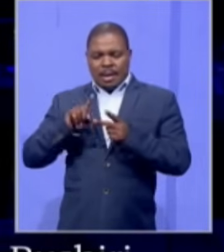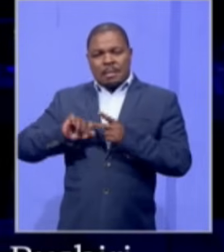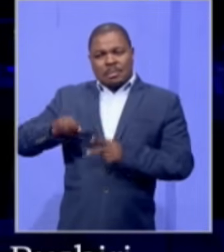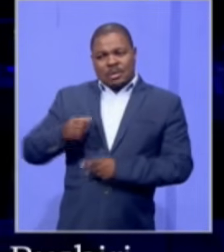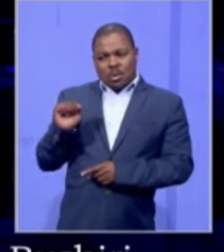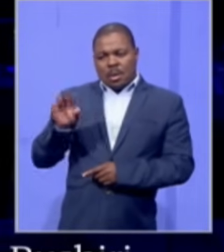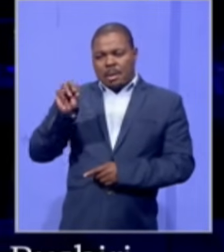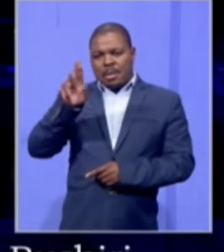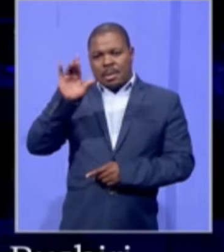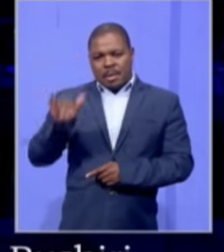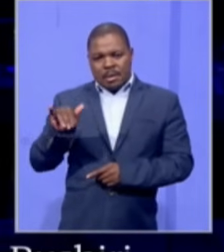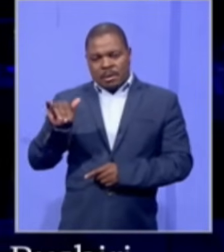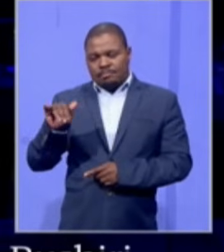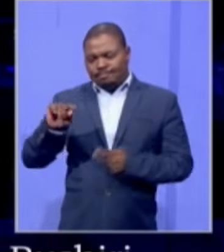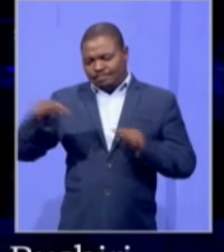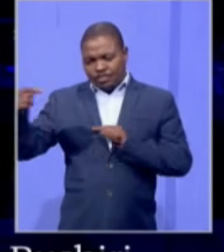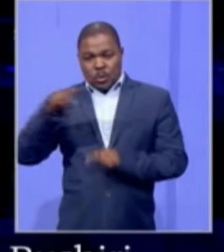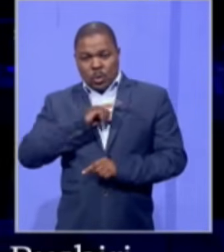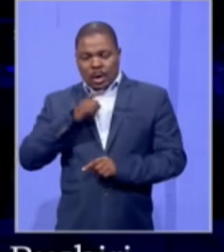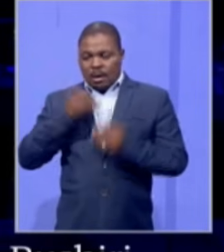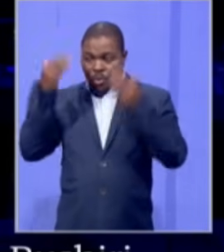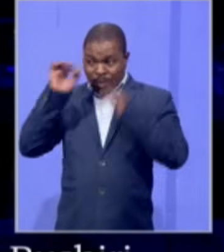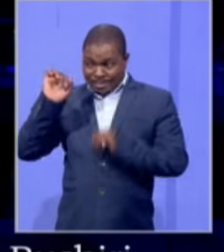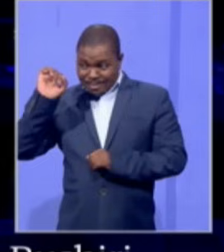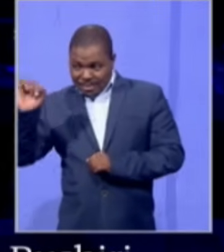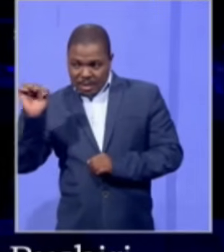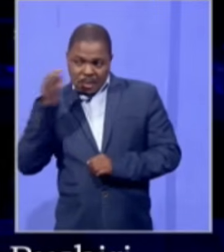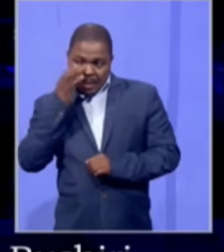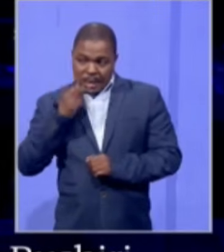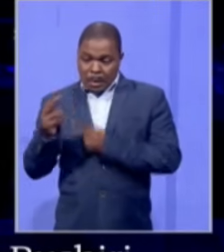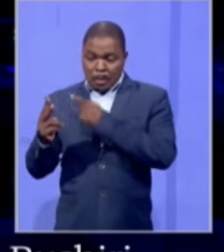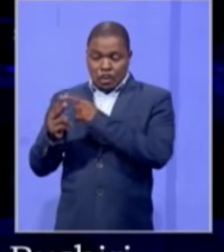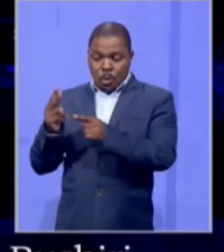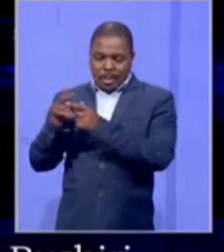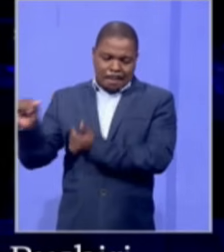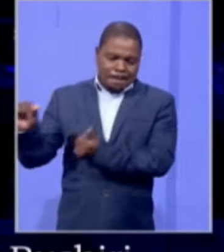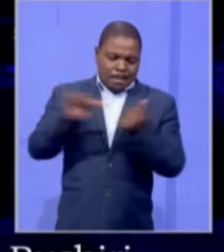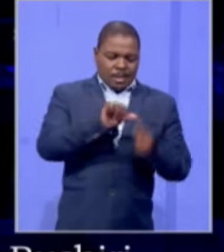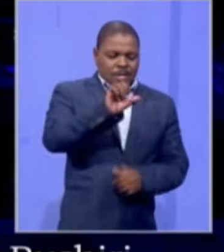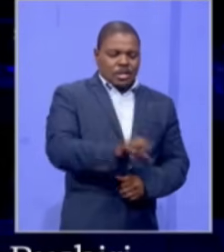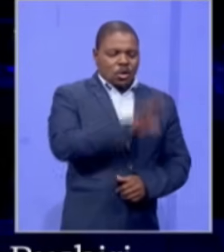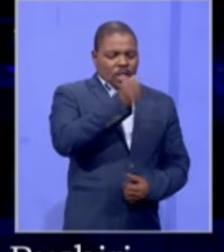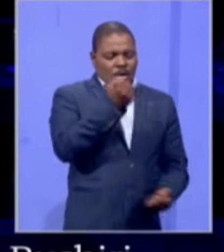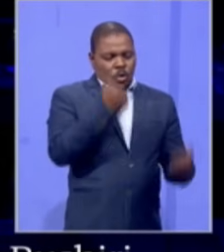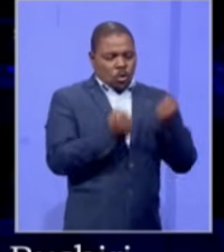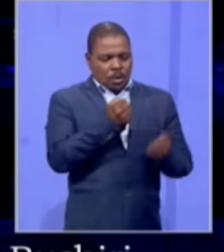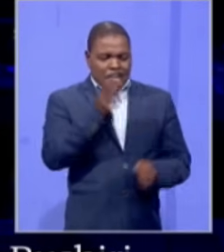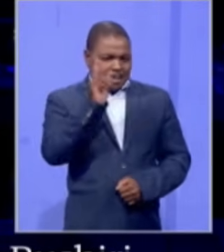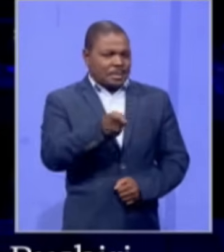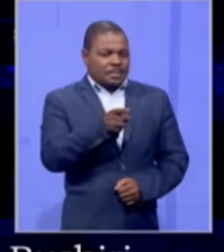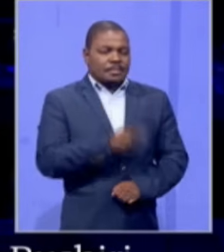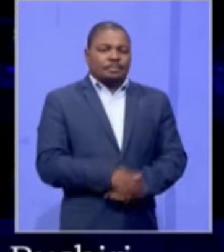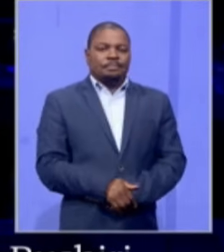e moholo wa Lilongwe naheng eo a laela hore banyalani bao ba khutlisetswe naheng ena ho tla tobana le diqoso tsa